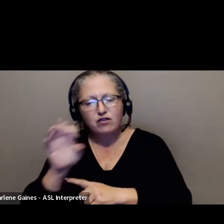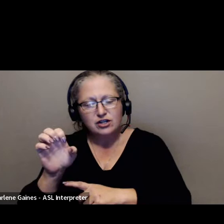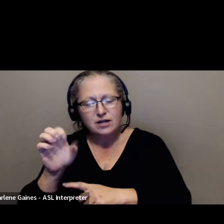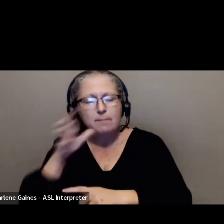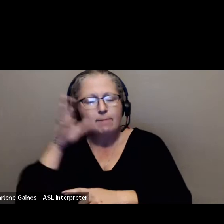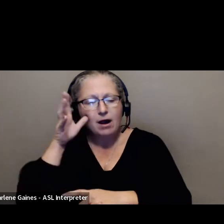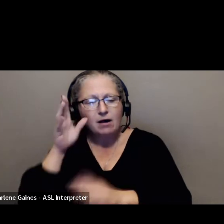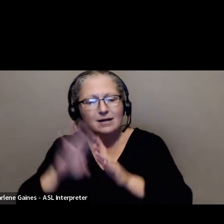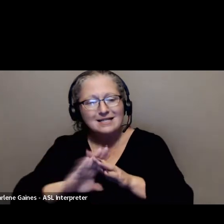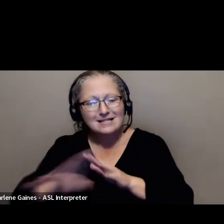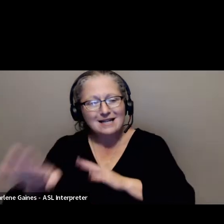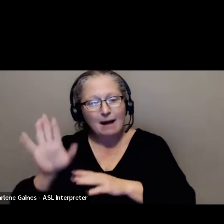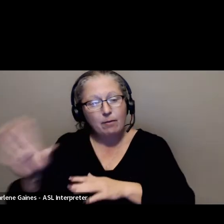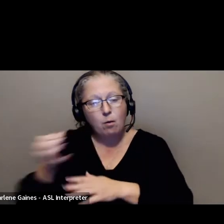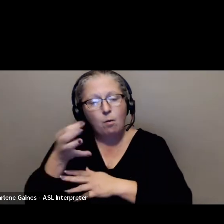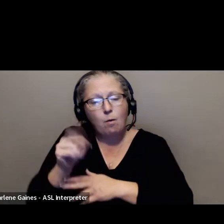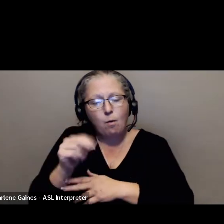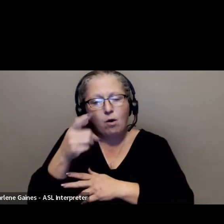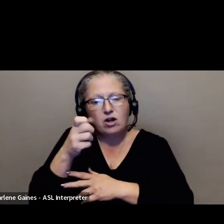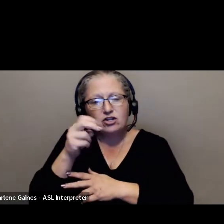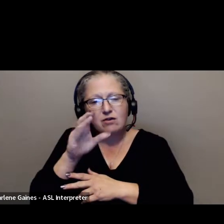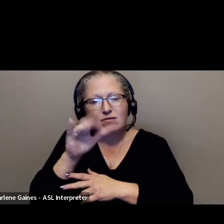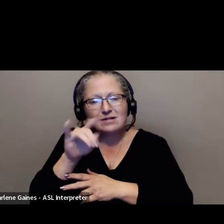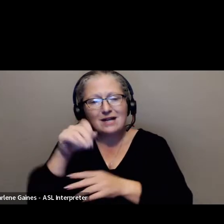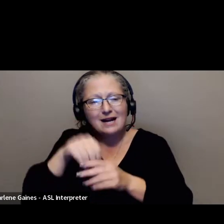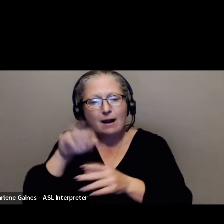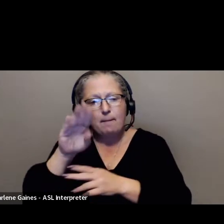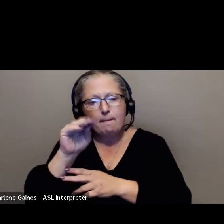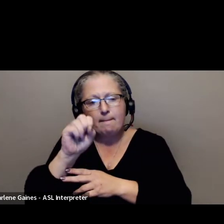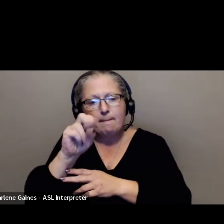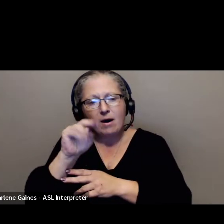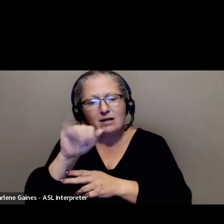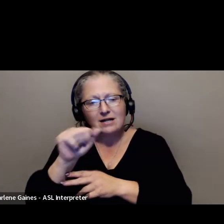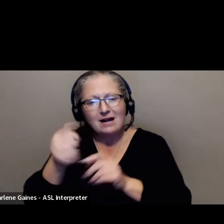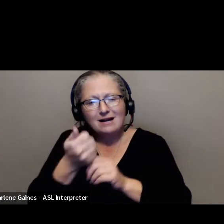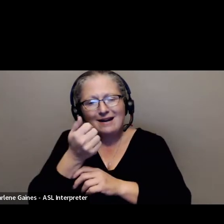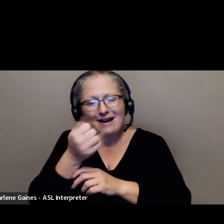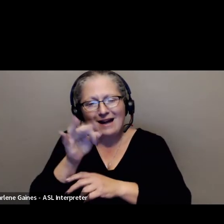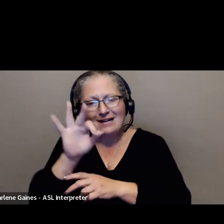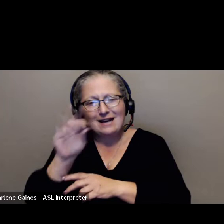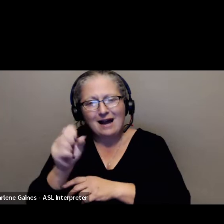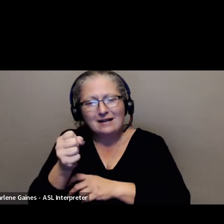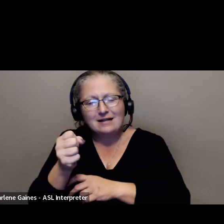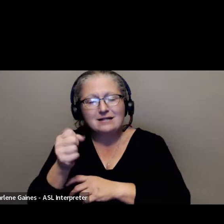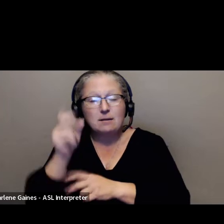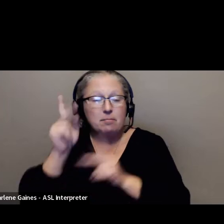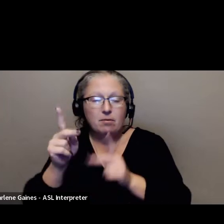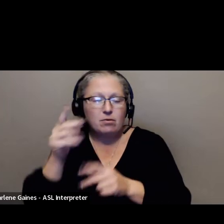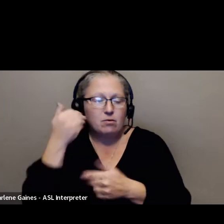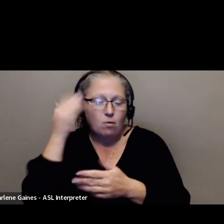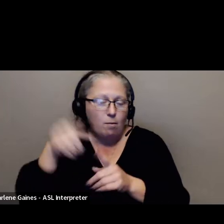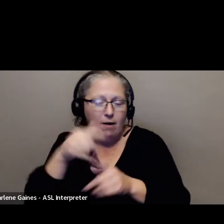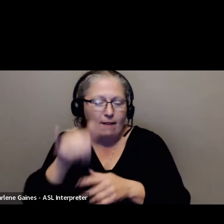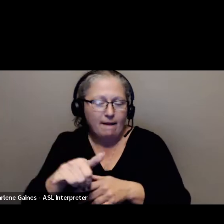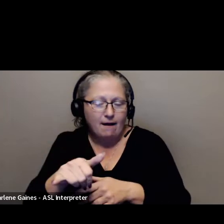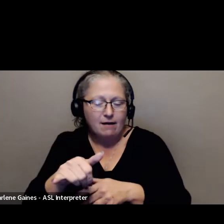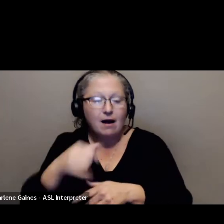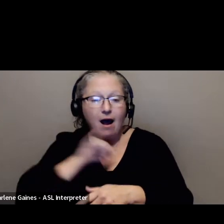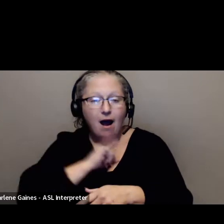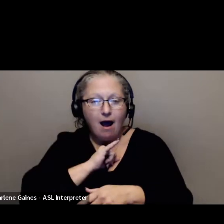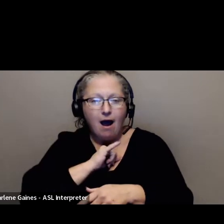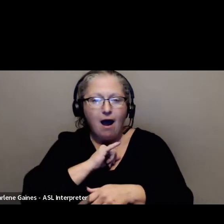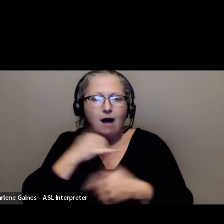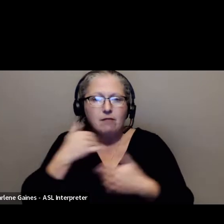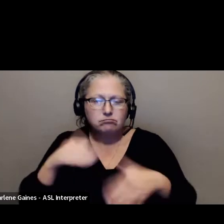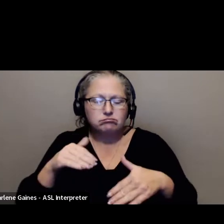escaped their own genocide in Bosnia in the 1990s, a genocide a lot of other people don't know about as well. I am